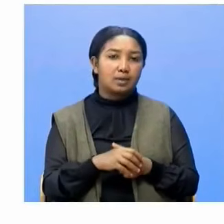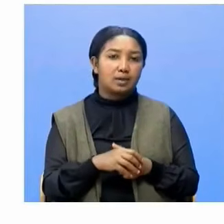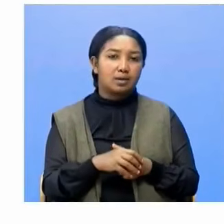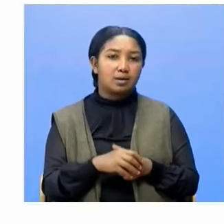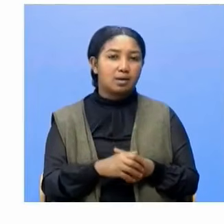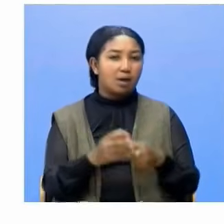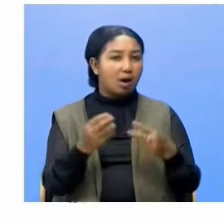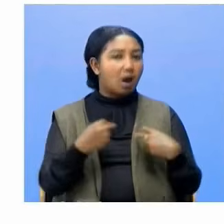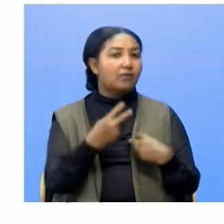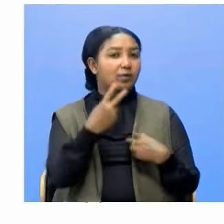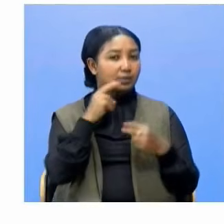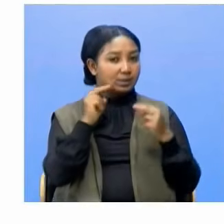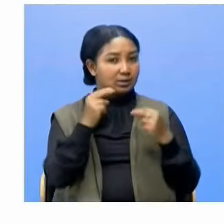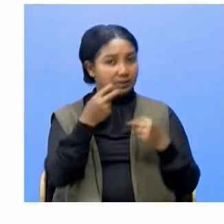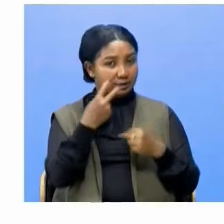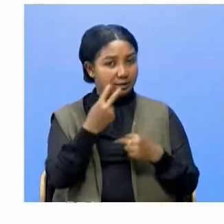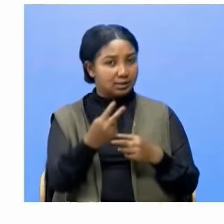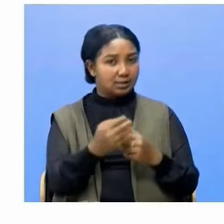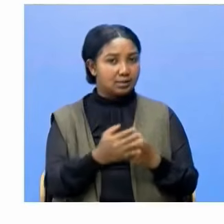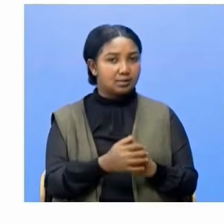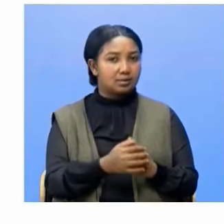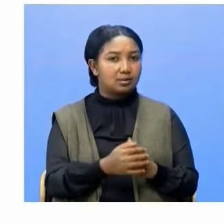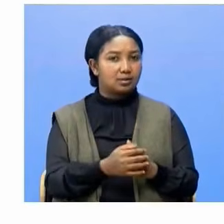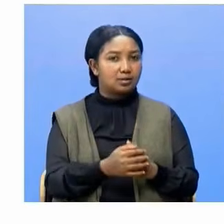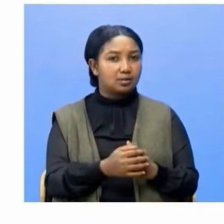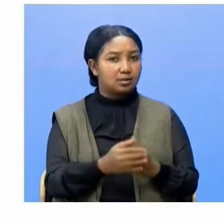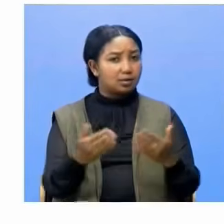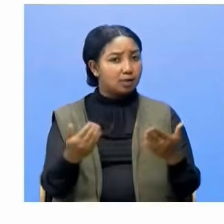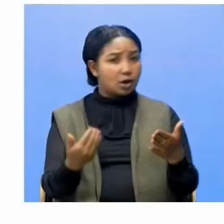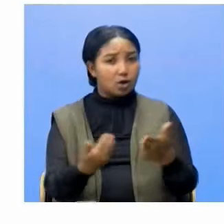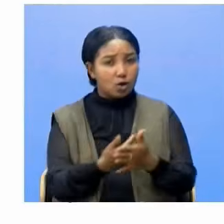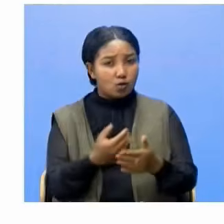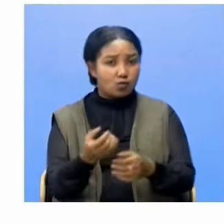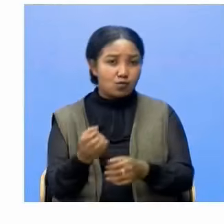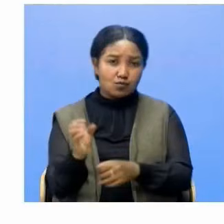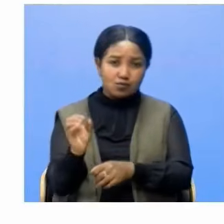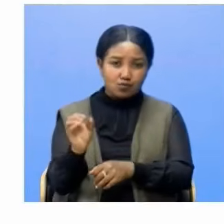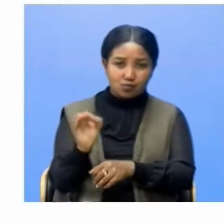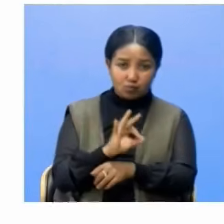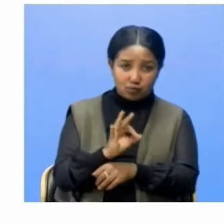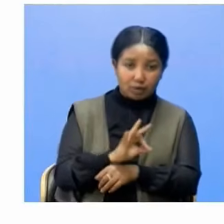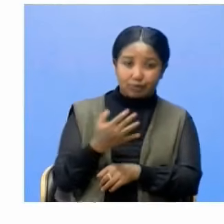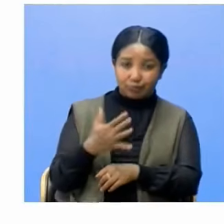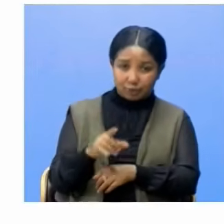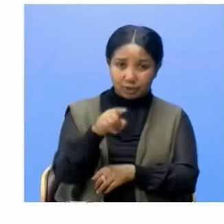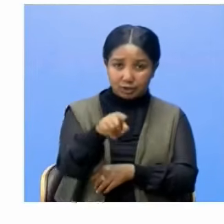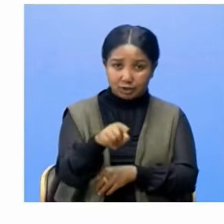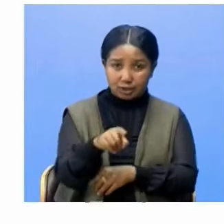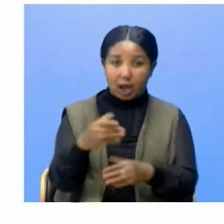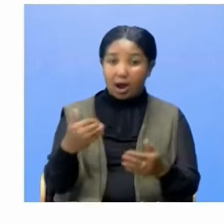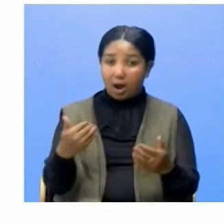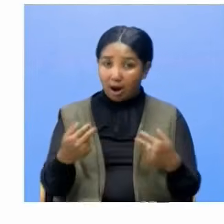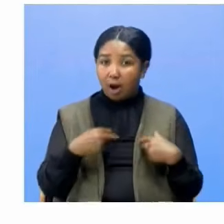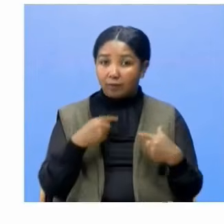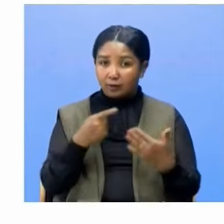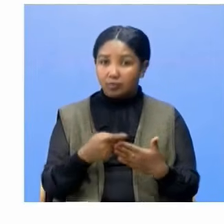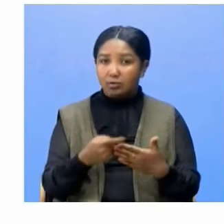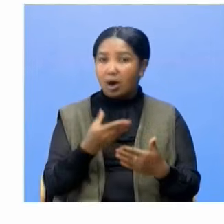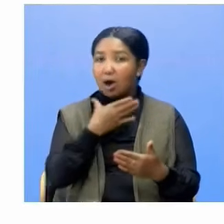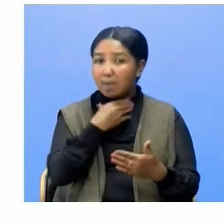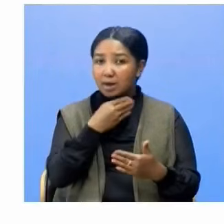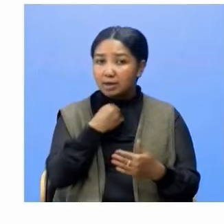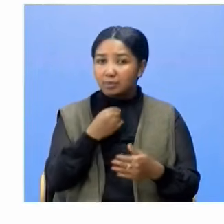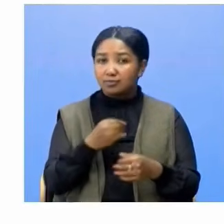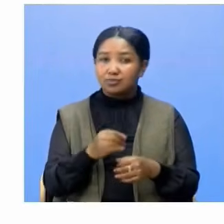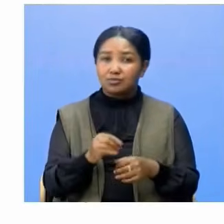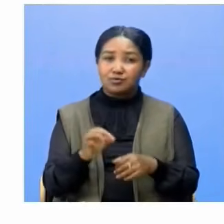you seen the new movie? Have you seen the new Amharic